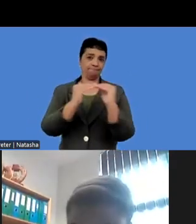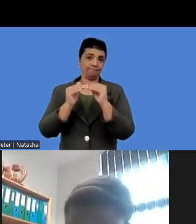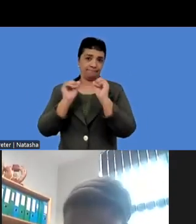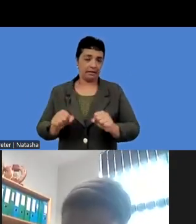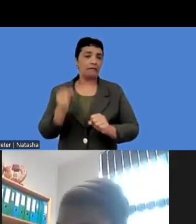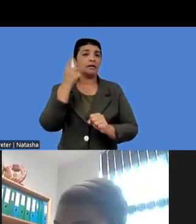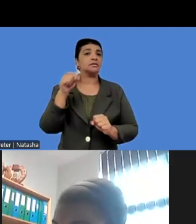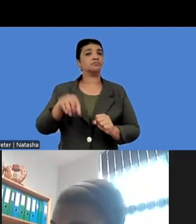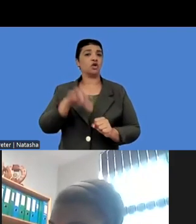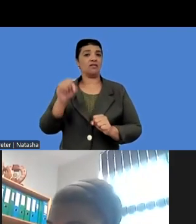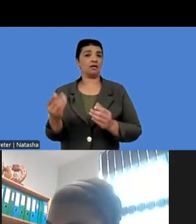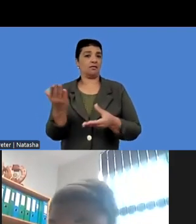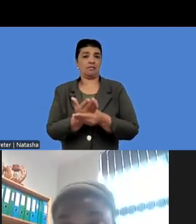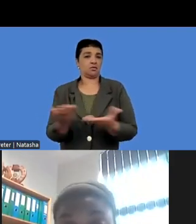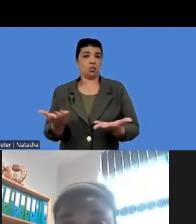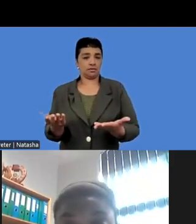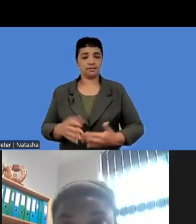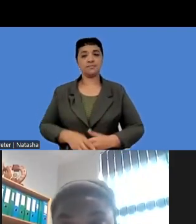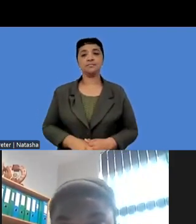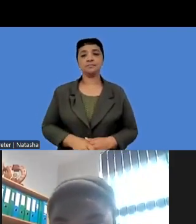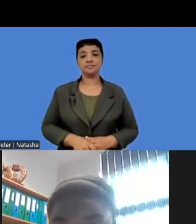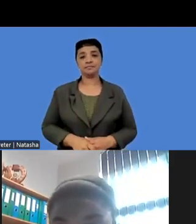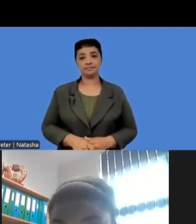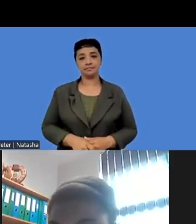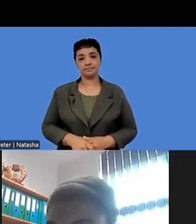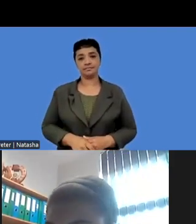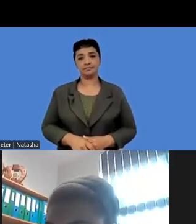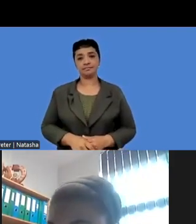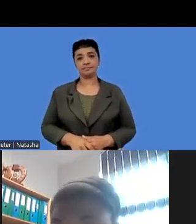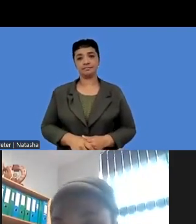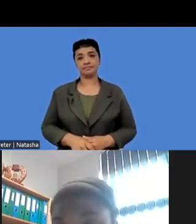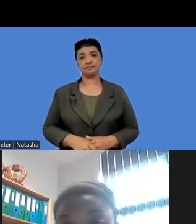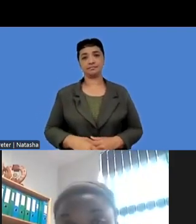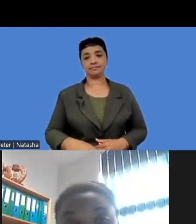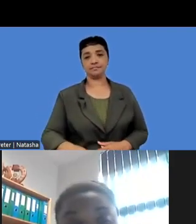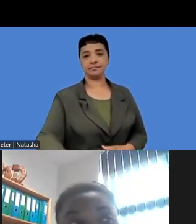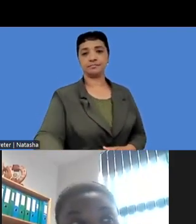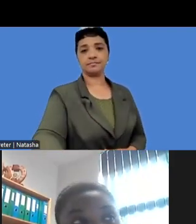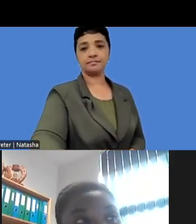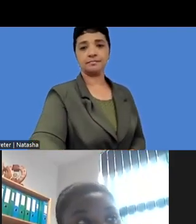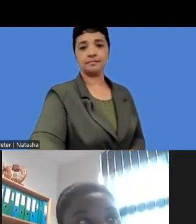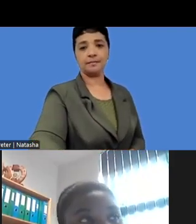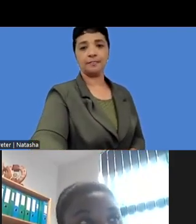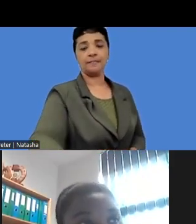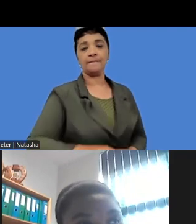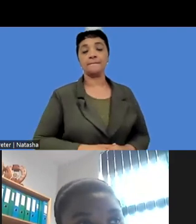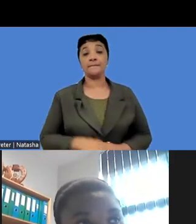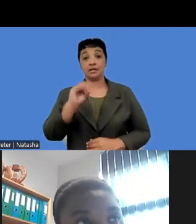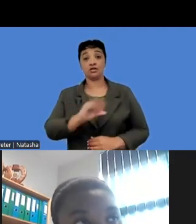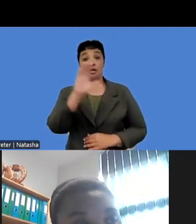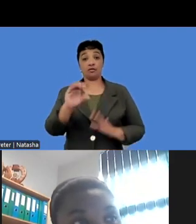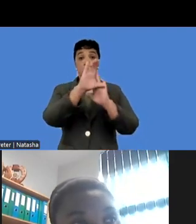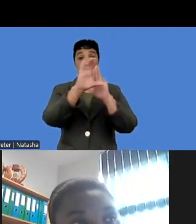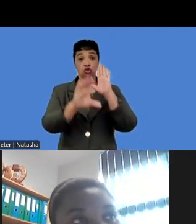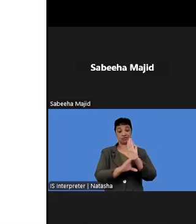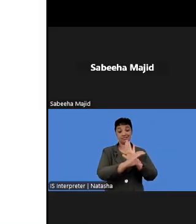the issues are, right? So in terms of our South African Constitution, in Section 9, it provides disability as